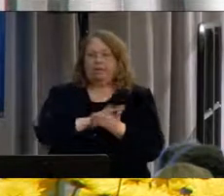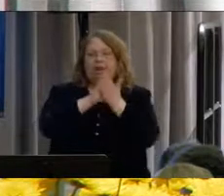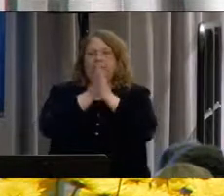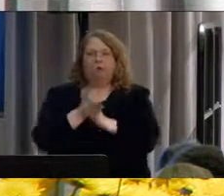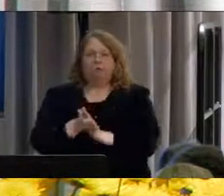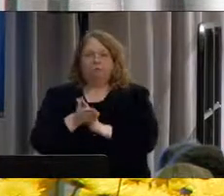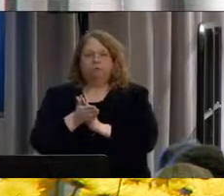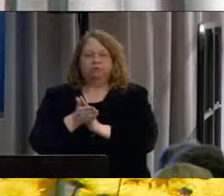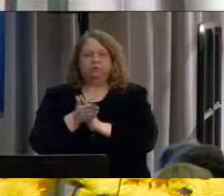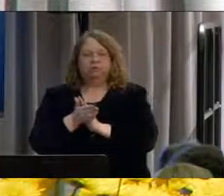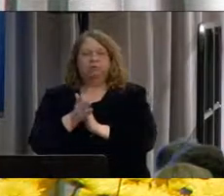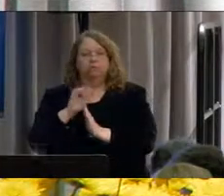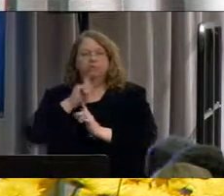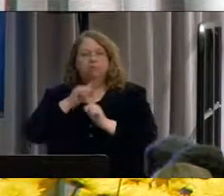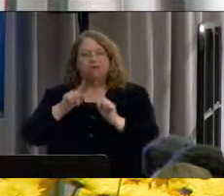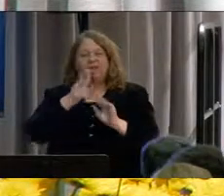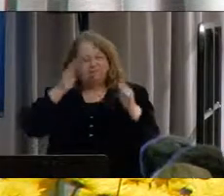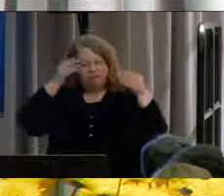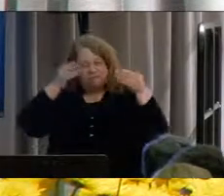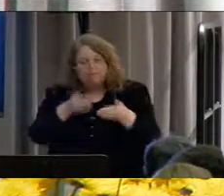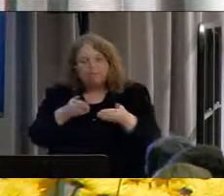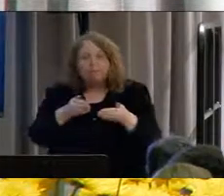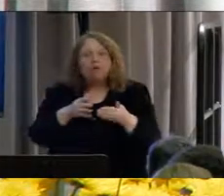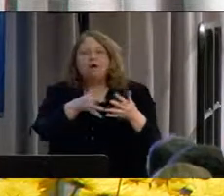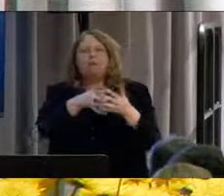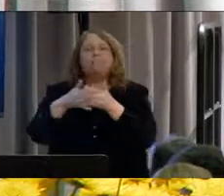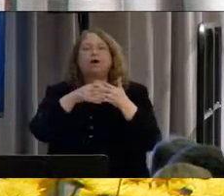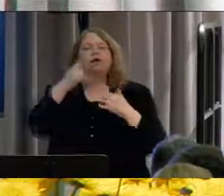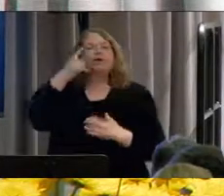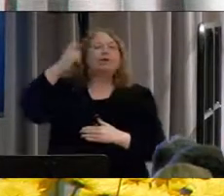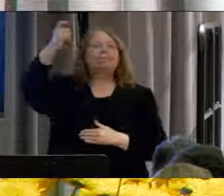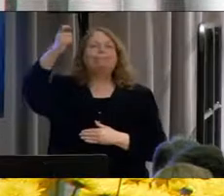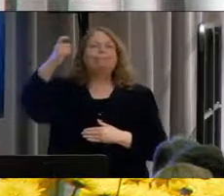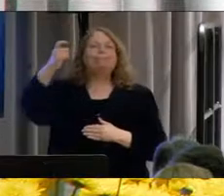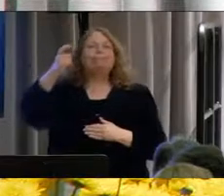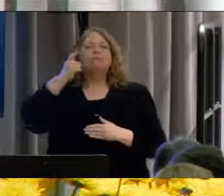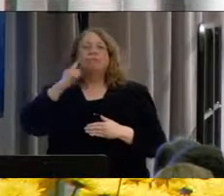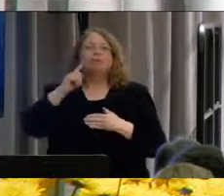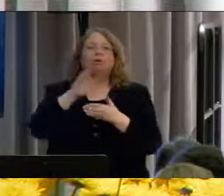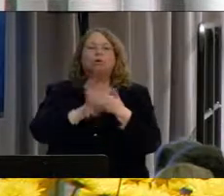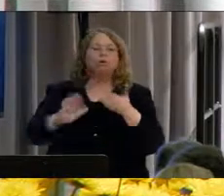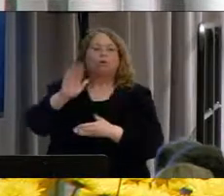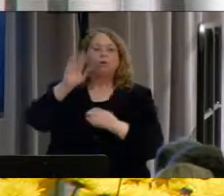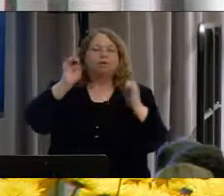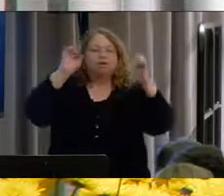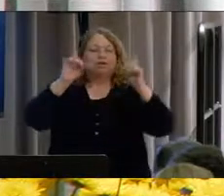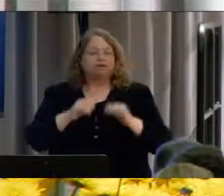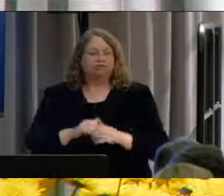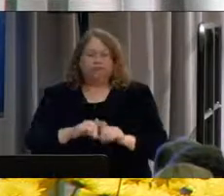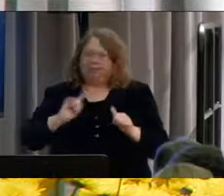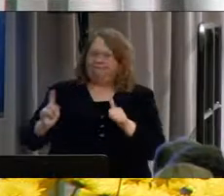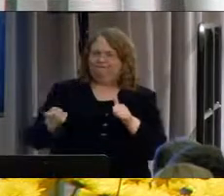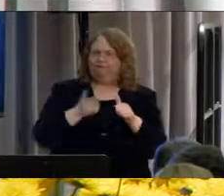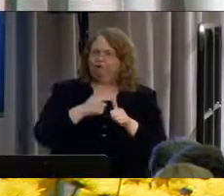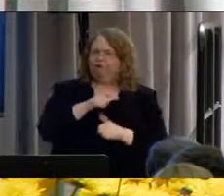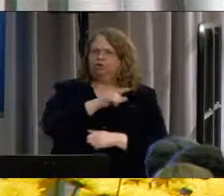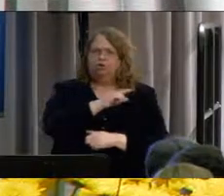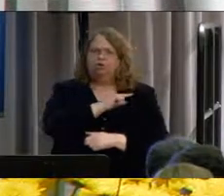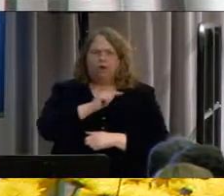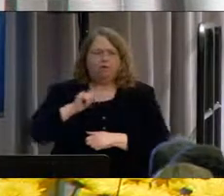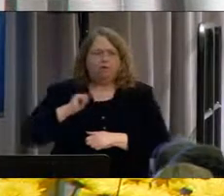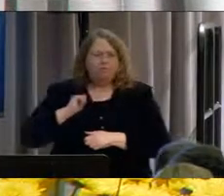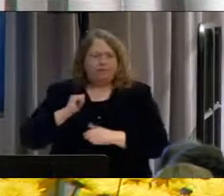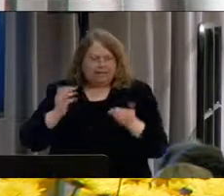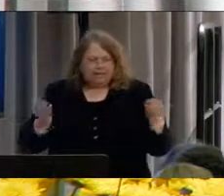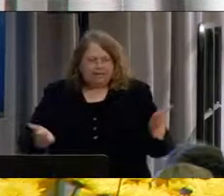to the American dream, and quite literally, we know this from the beginning. From the very first General Assembly that was gathered